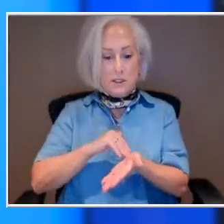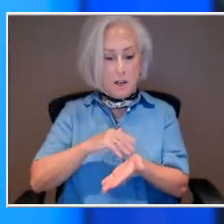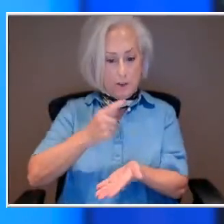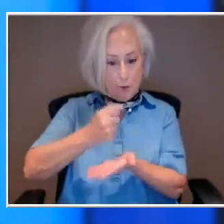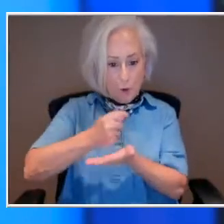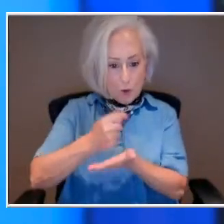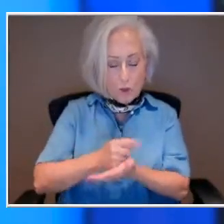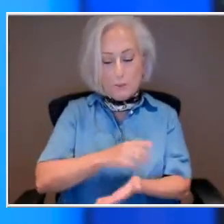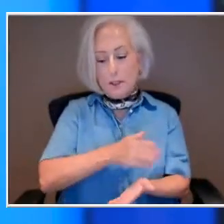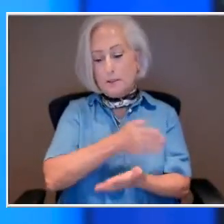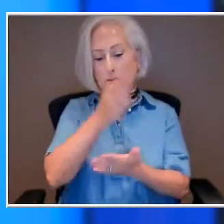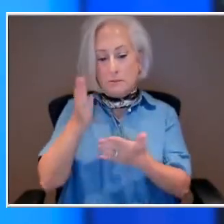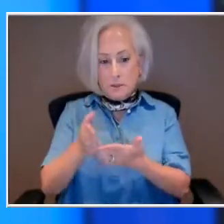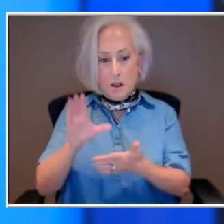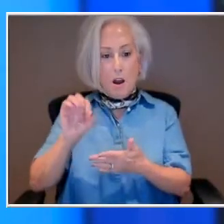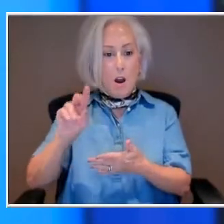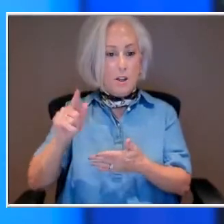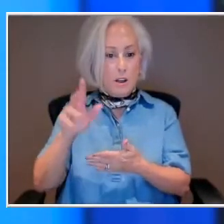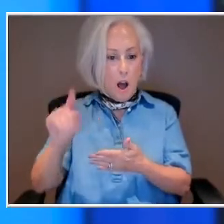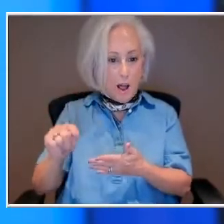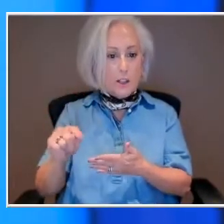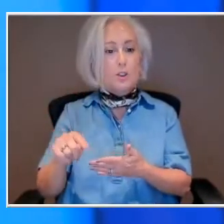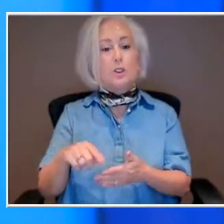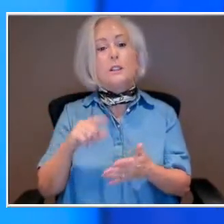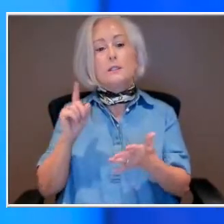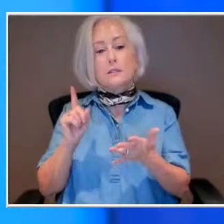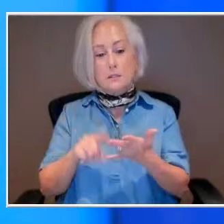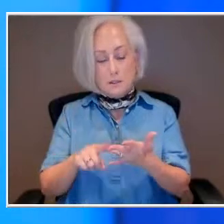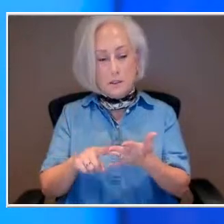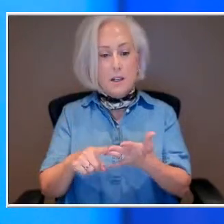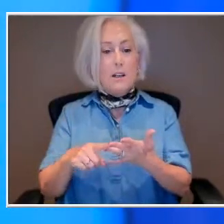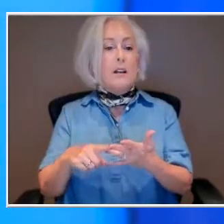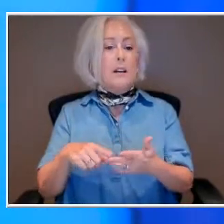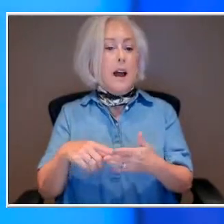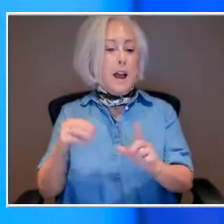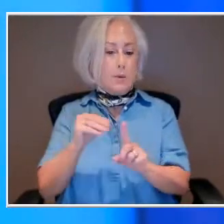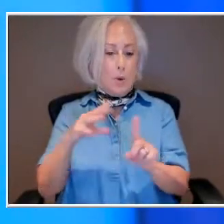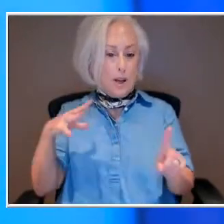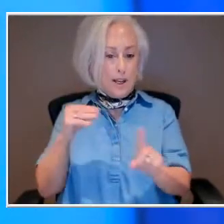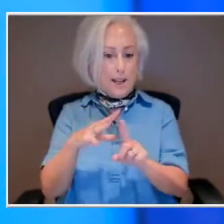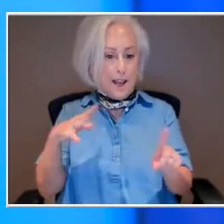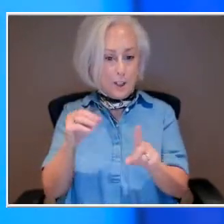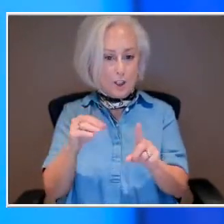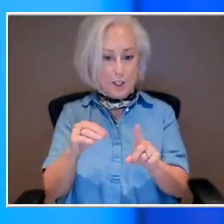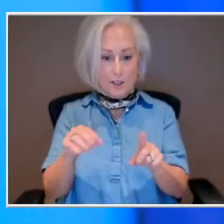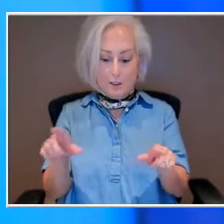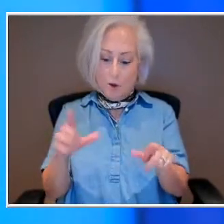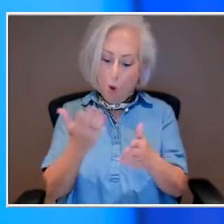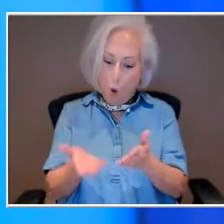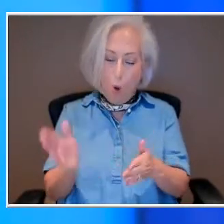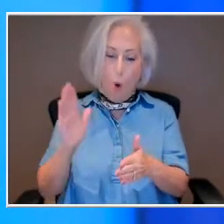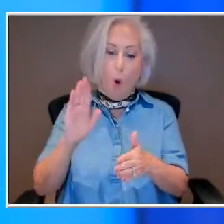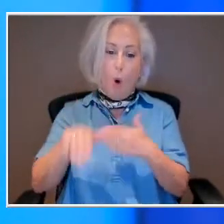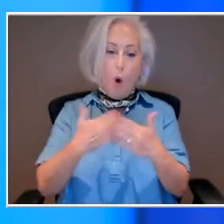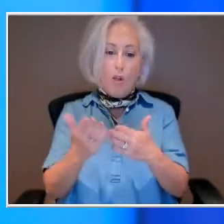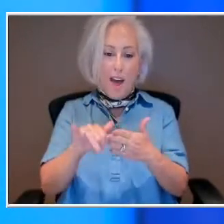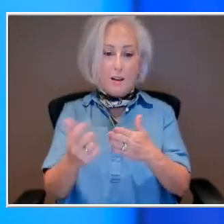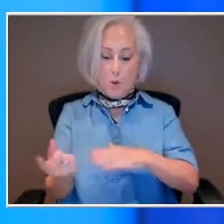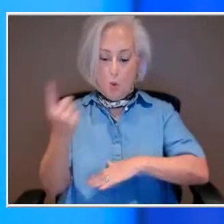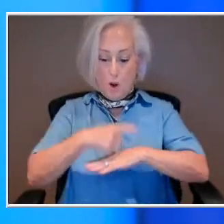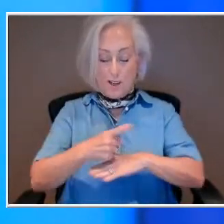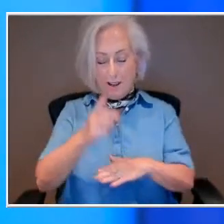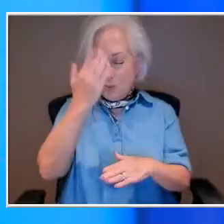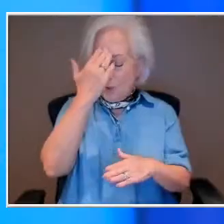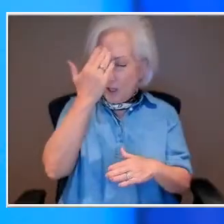oncologist, and the radiation oncologist in sequence all in one day. Although we recognize it can be a long emotional day, but it